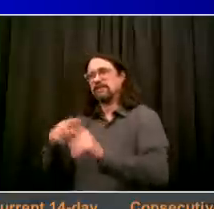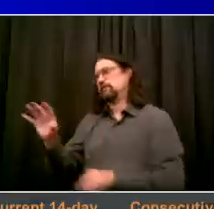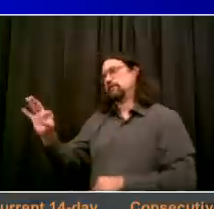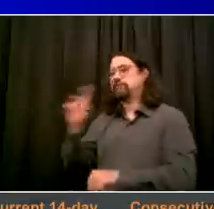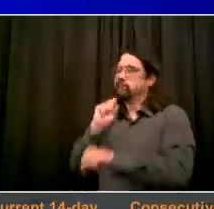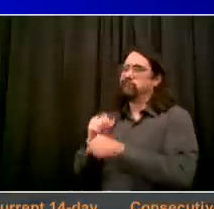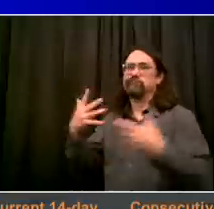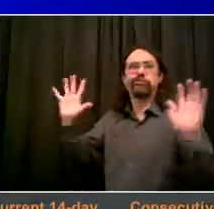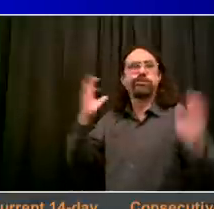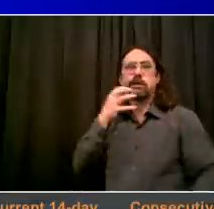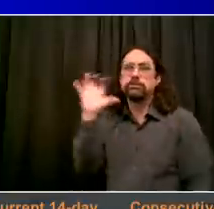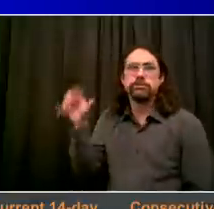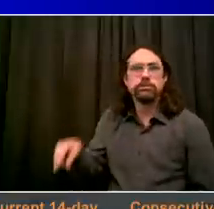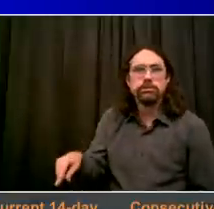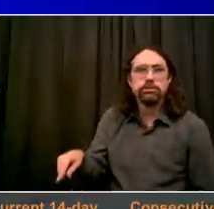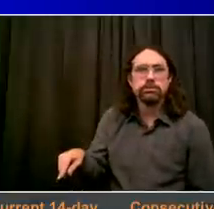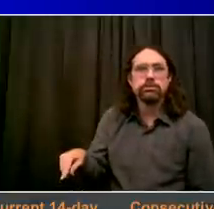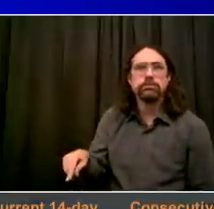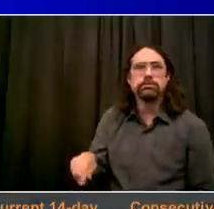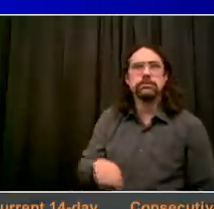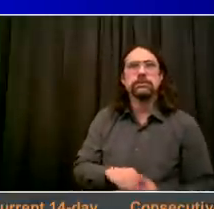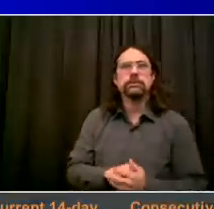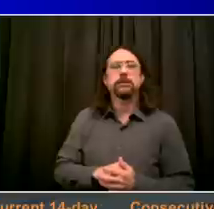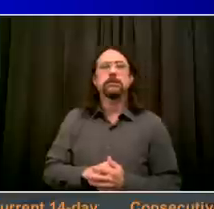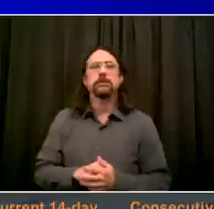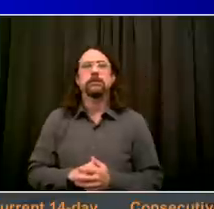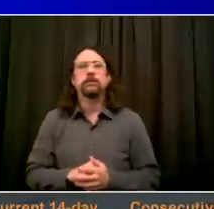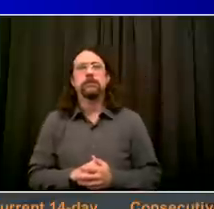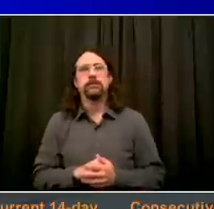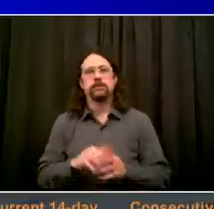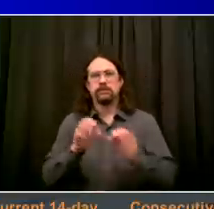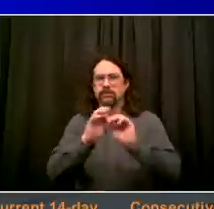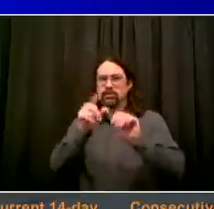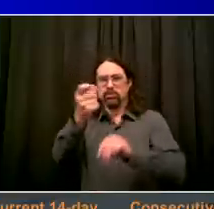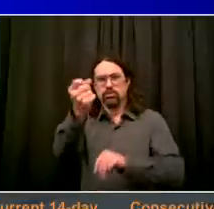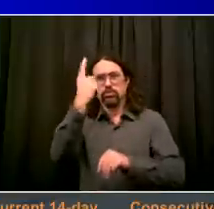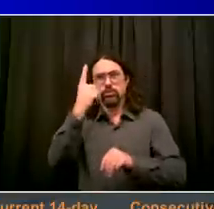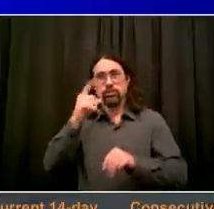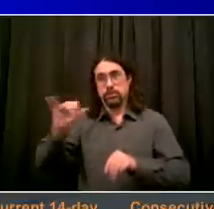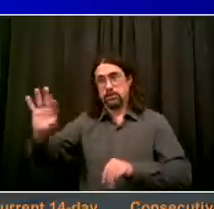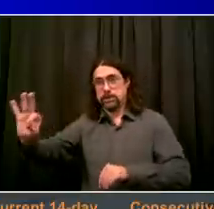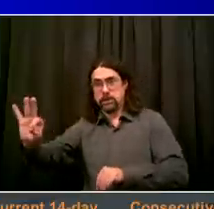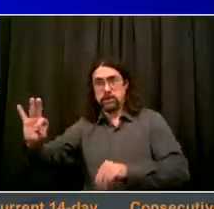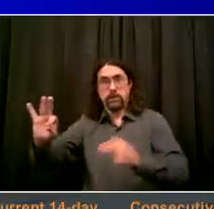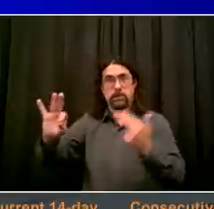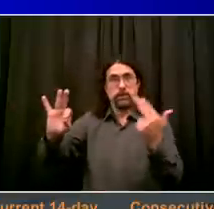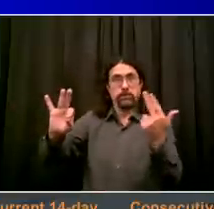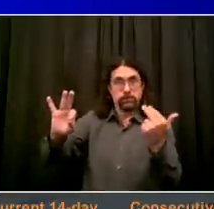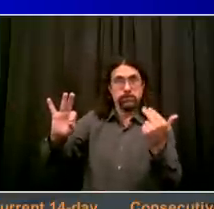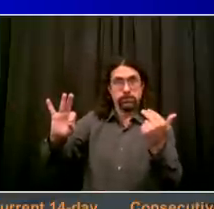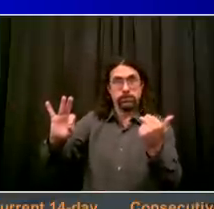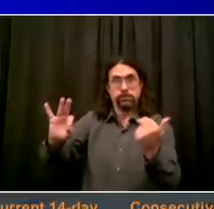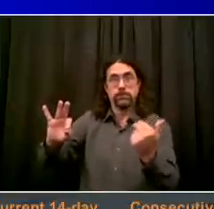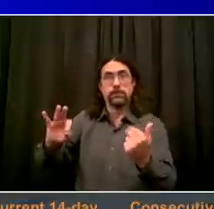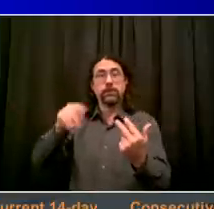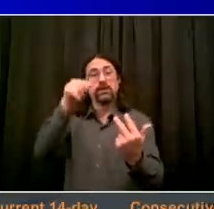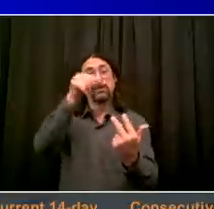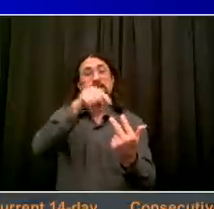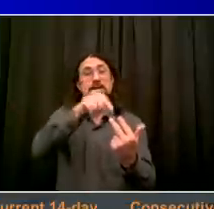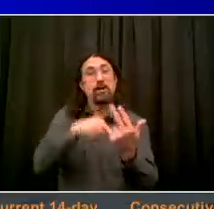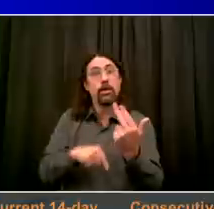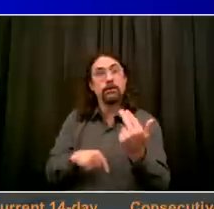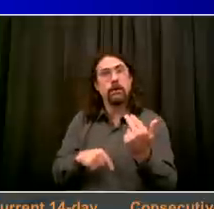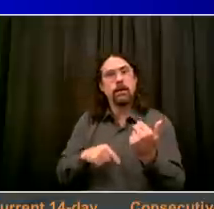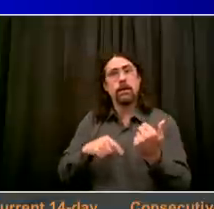up in that top category. They do not need to experience those deeper restrictions. So you can see the number of days consecutive